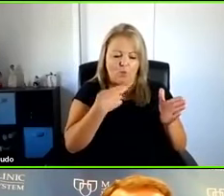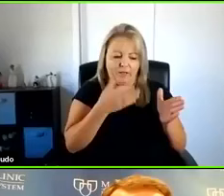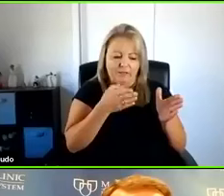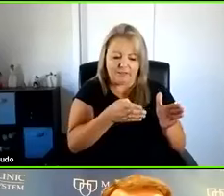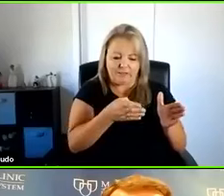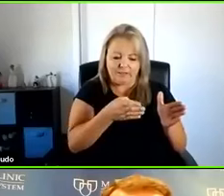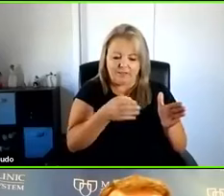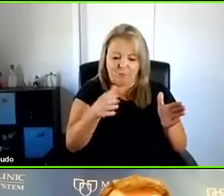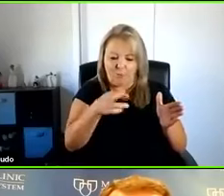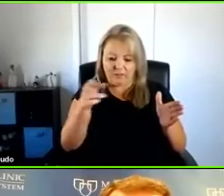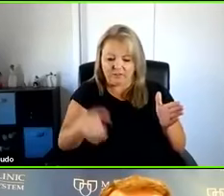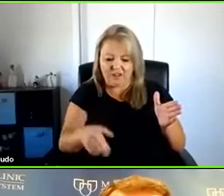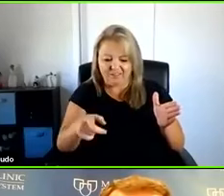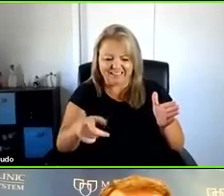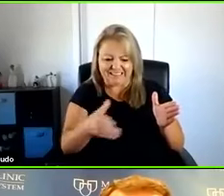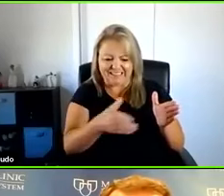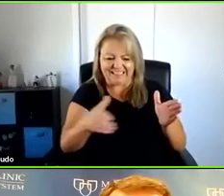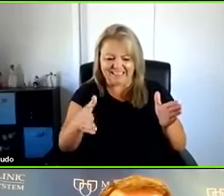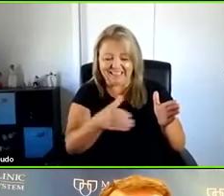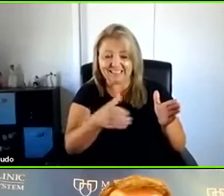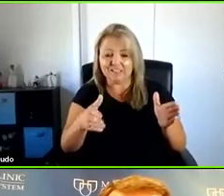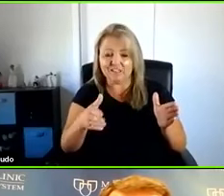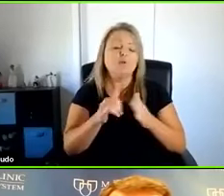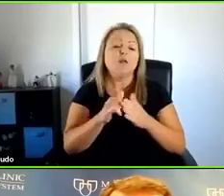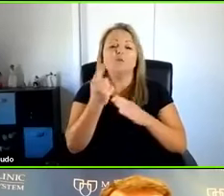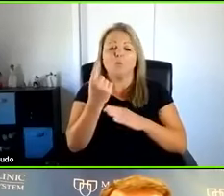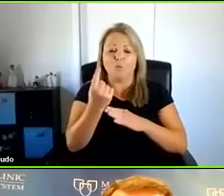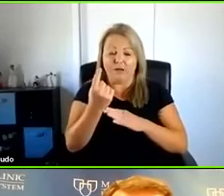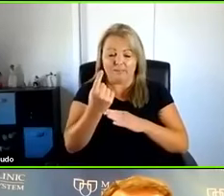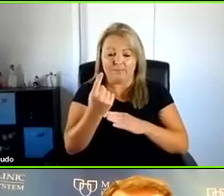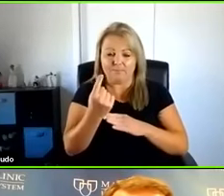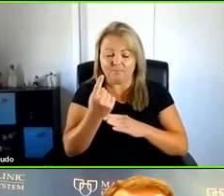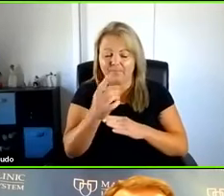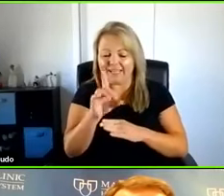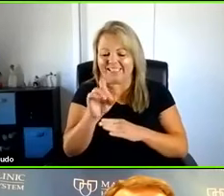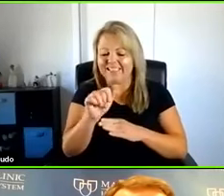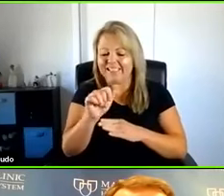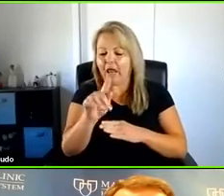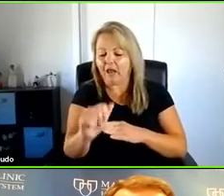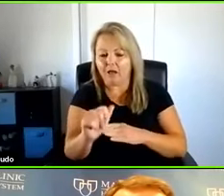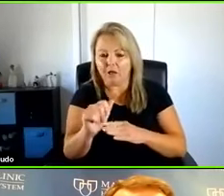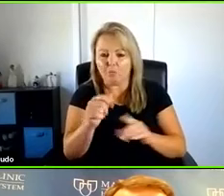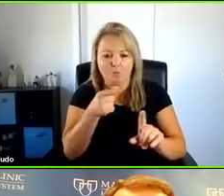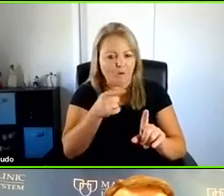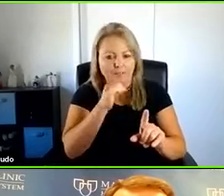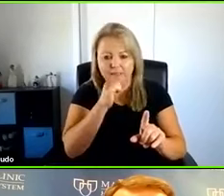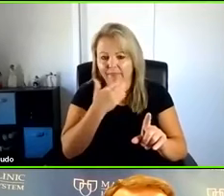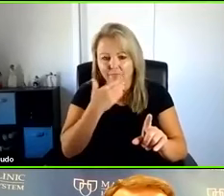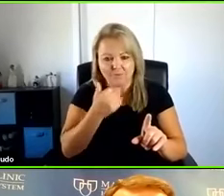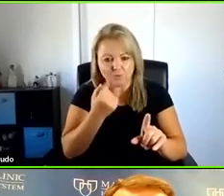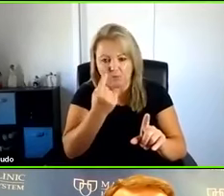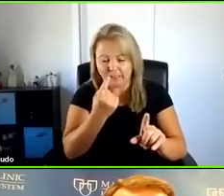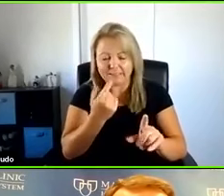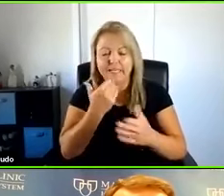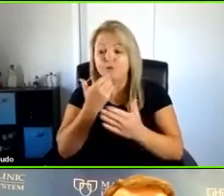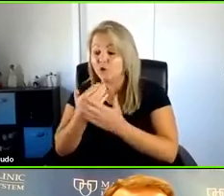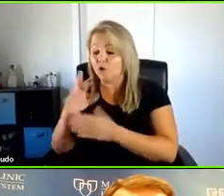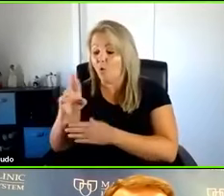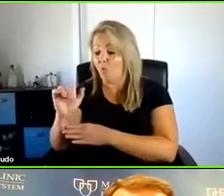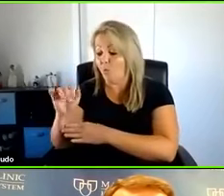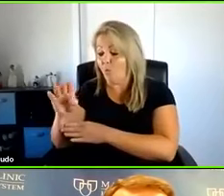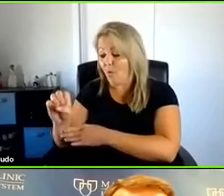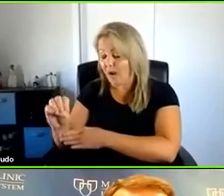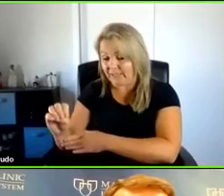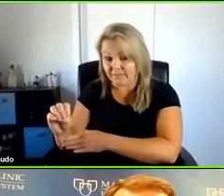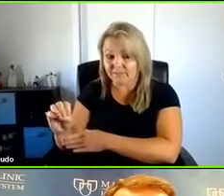just one data point, and I would argue it isn't the best one. It's not as good as a rate, for example,